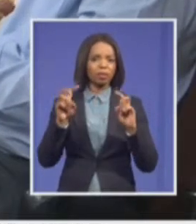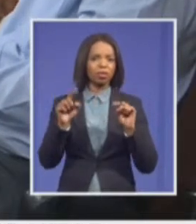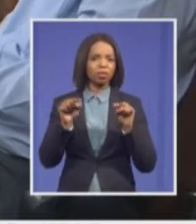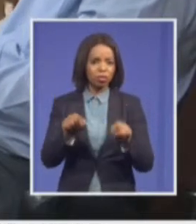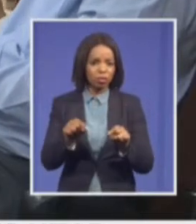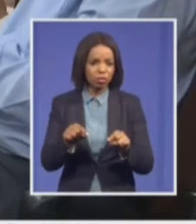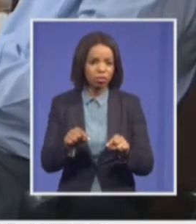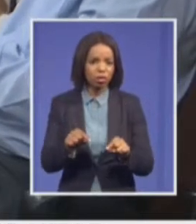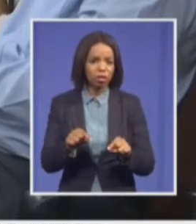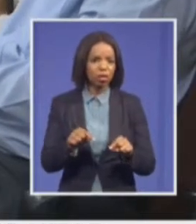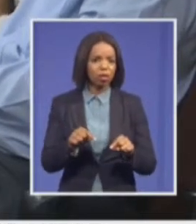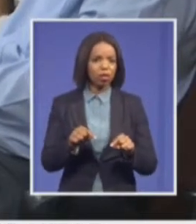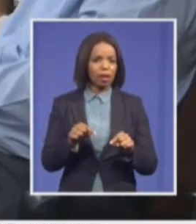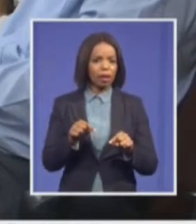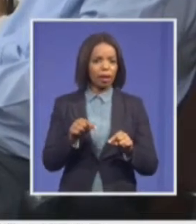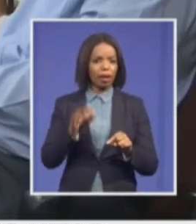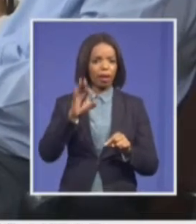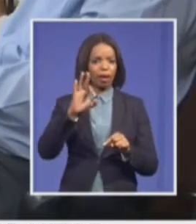for?